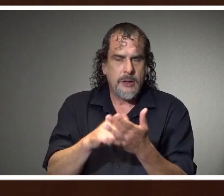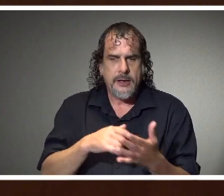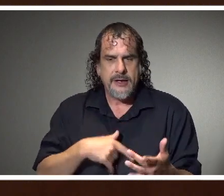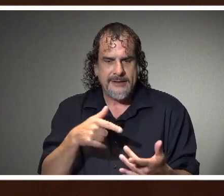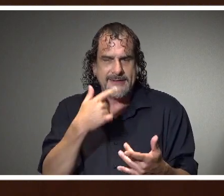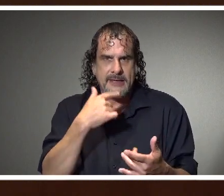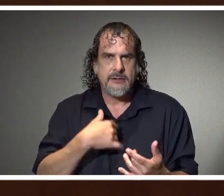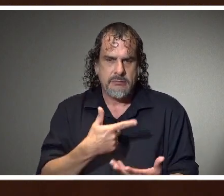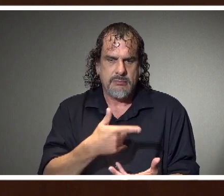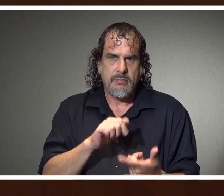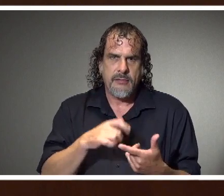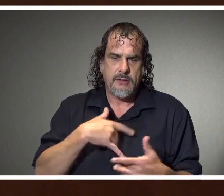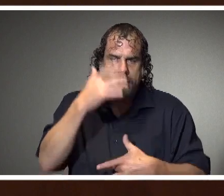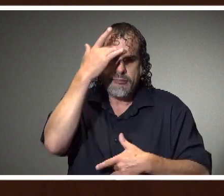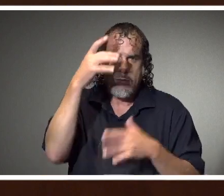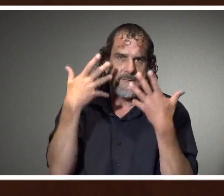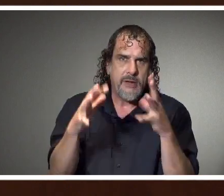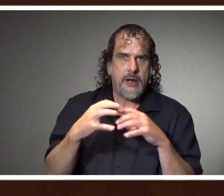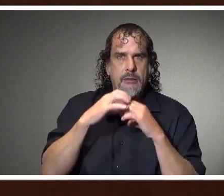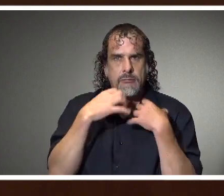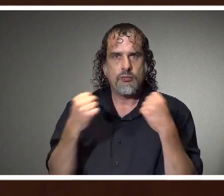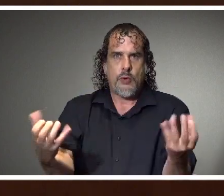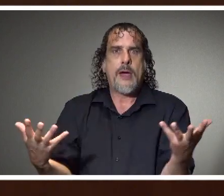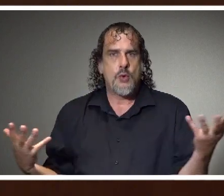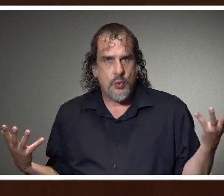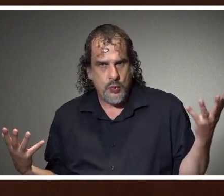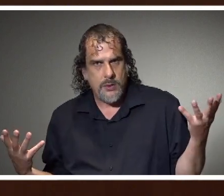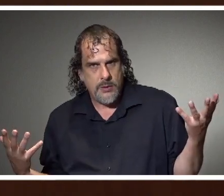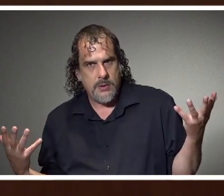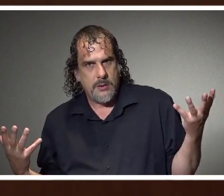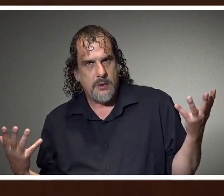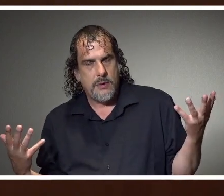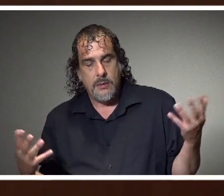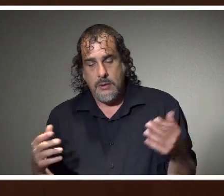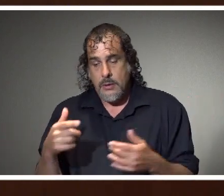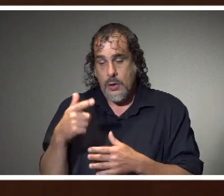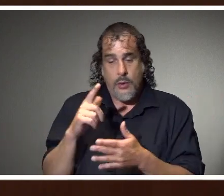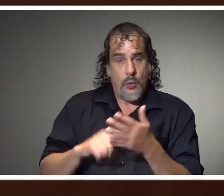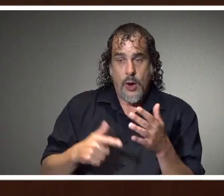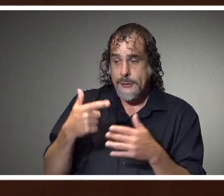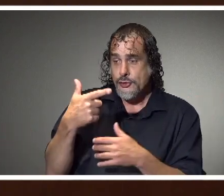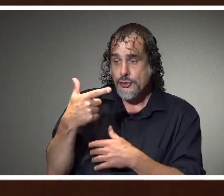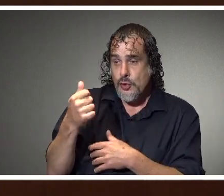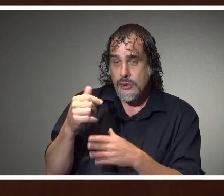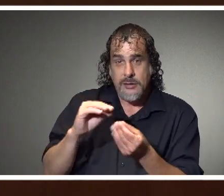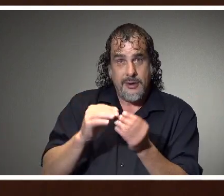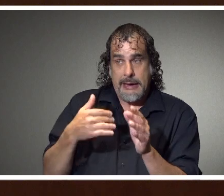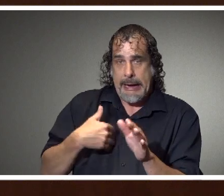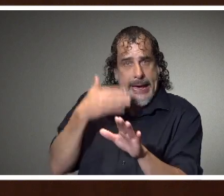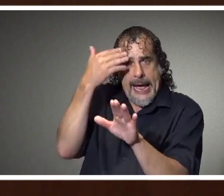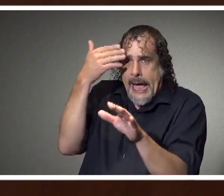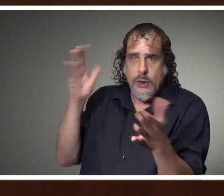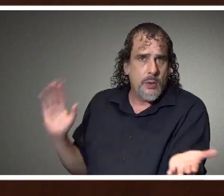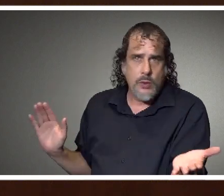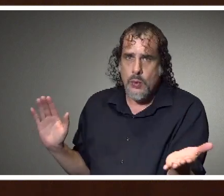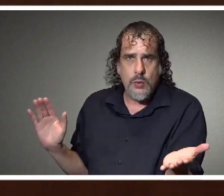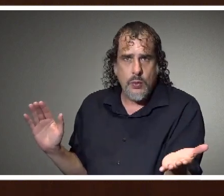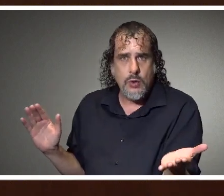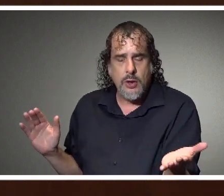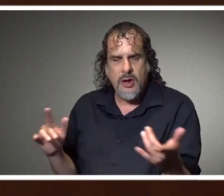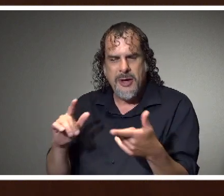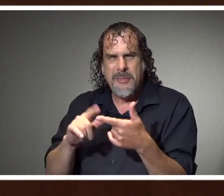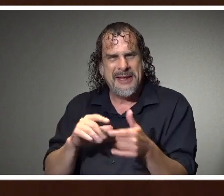infection, right? That's a different thing. I'm not sure what Georgia's numbers are, but it's such a